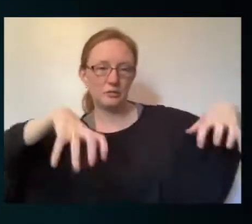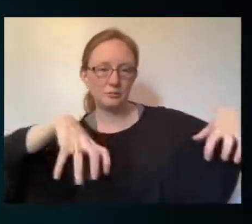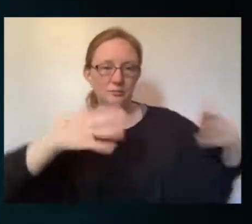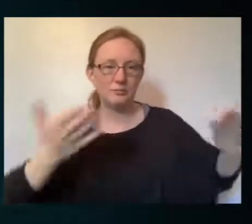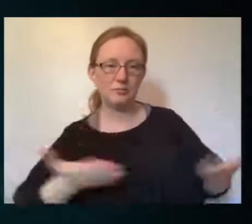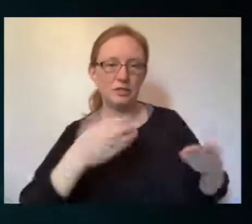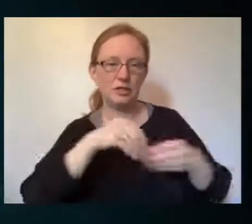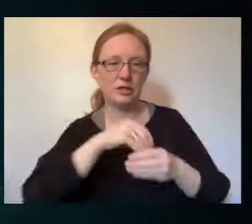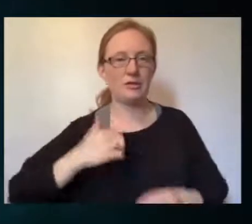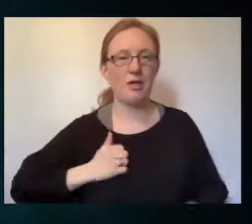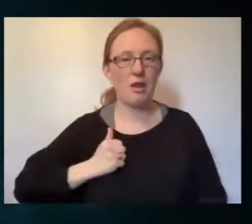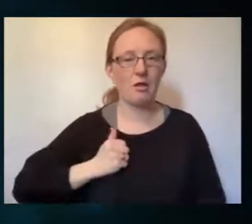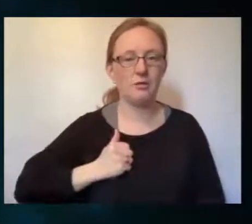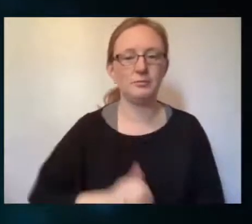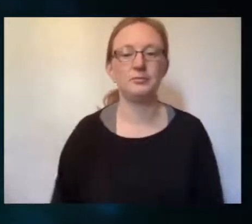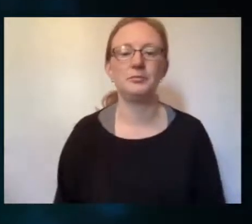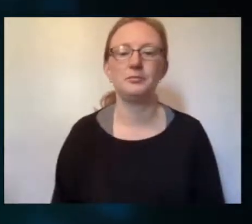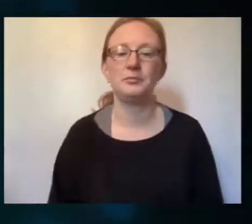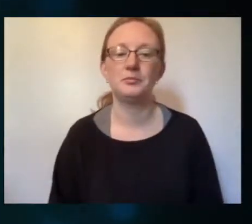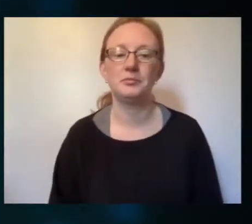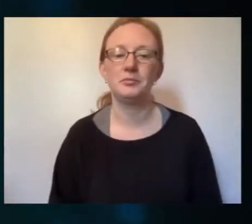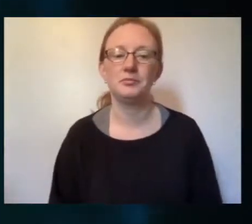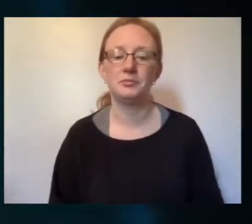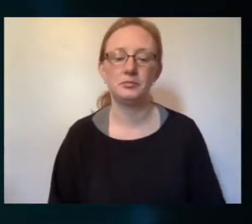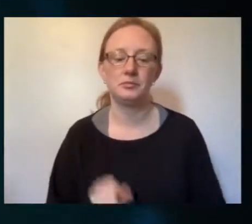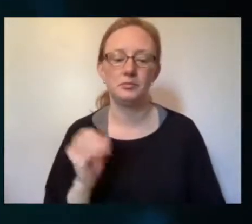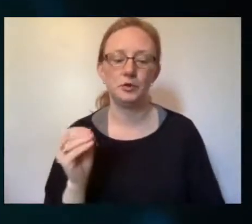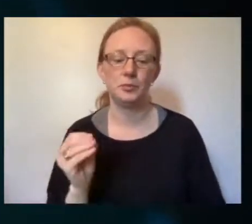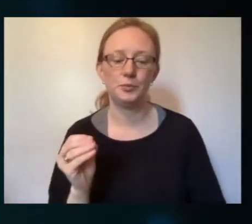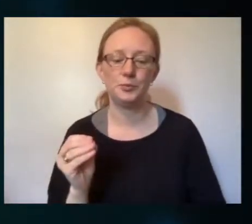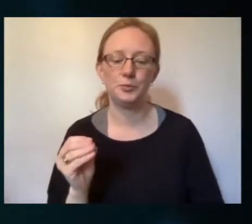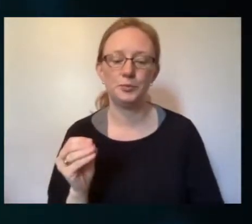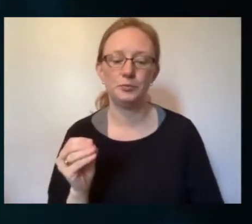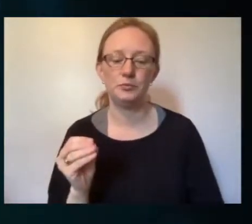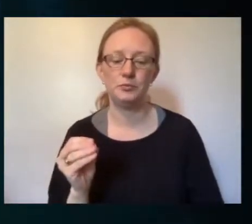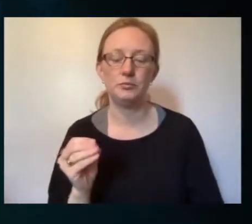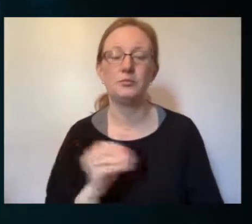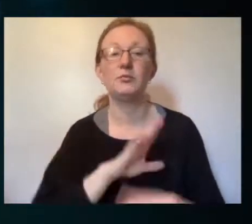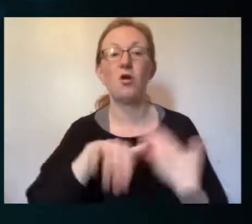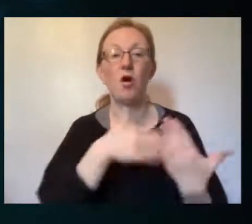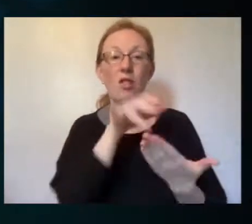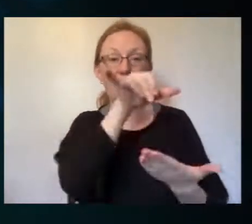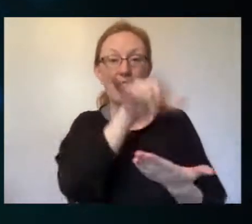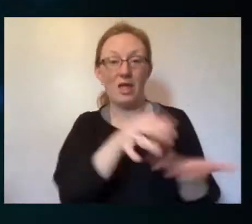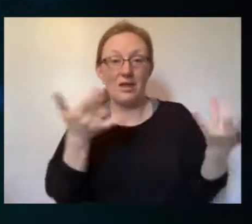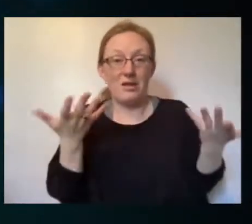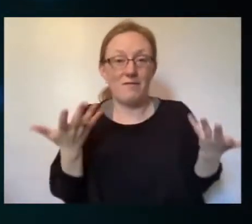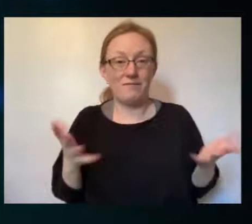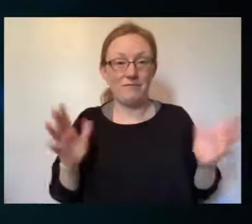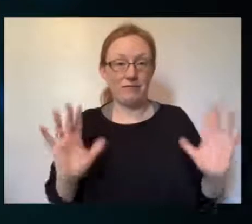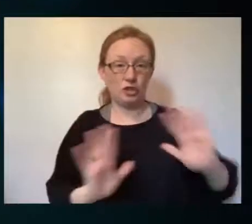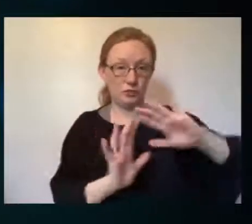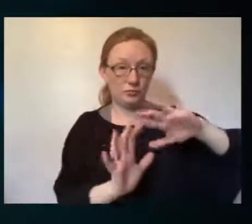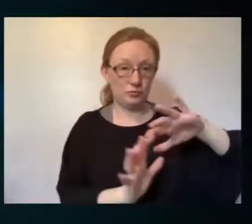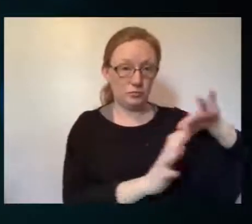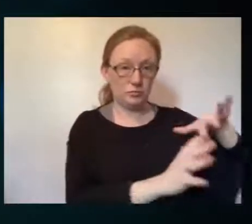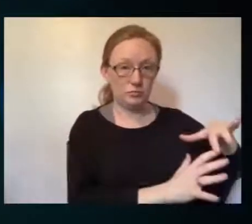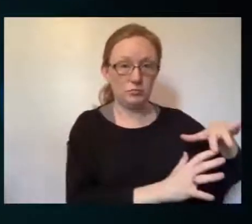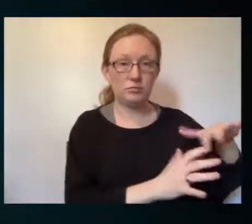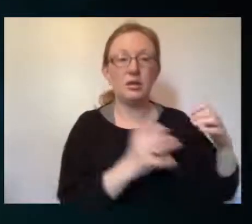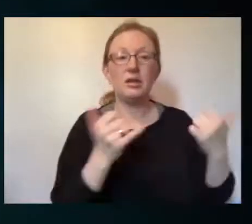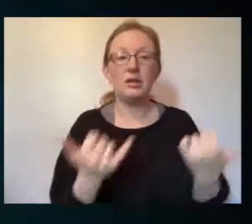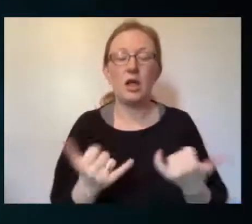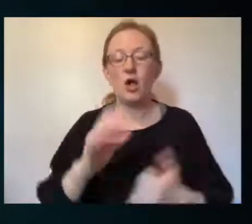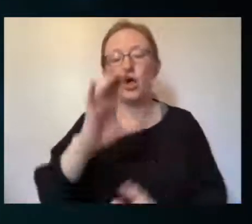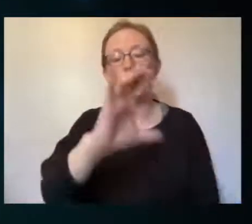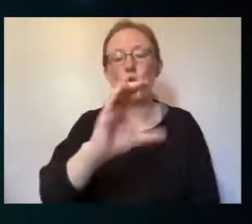here in Canada. So with all of that said, I'm just going to quickly cover the code of